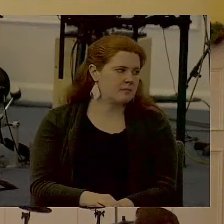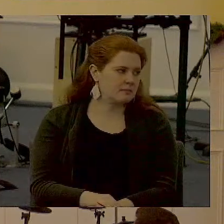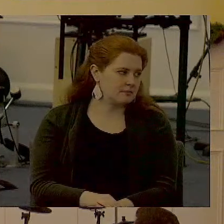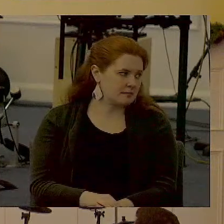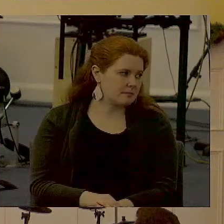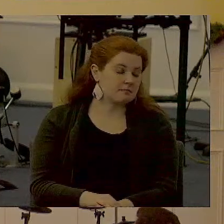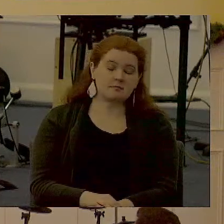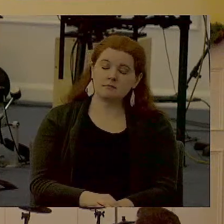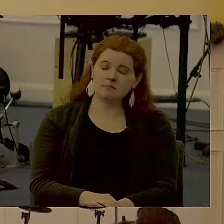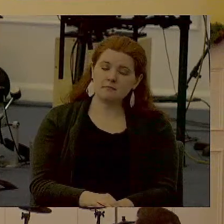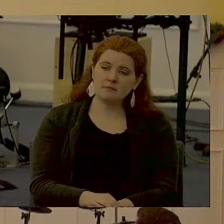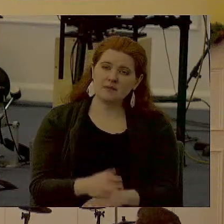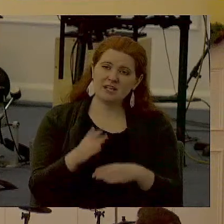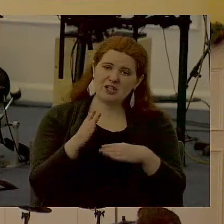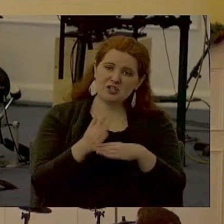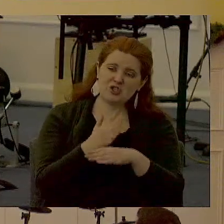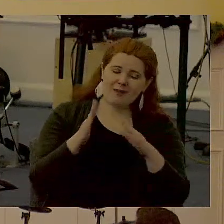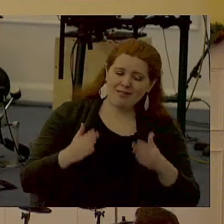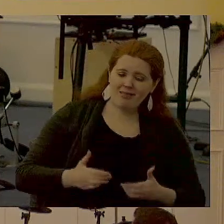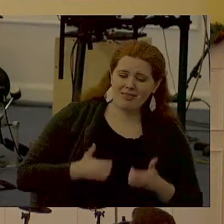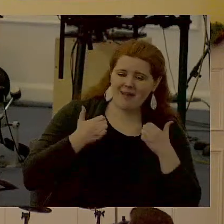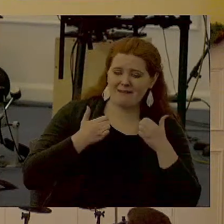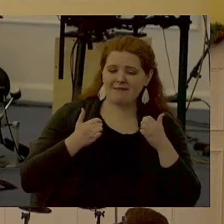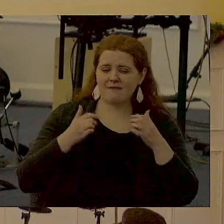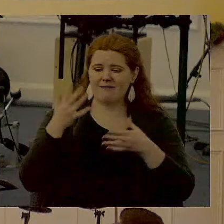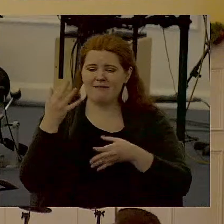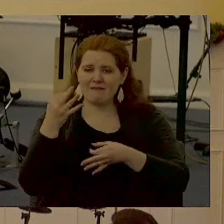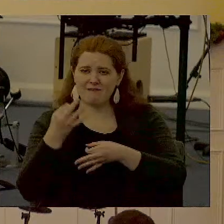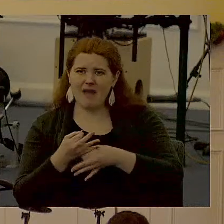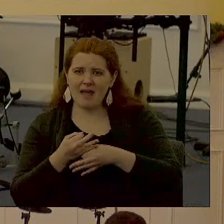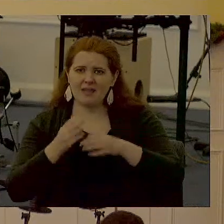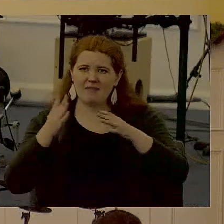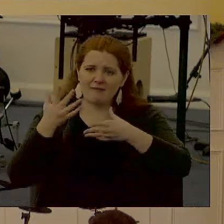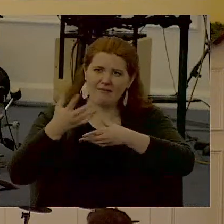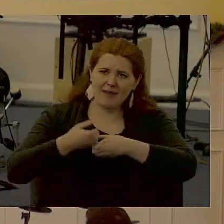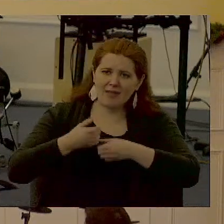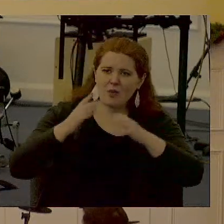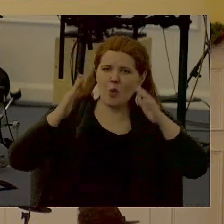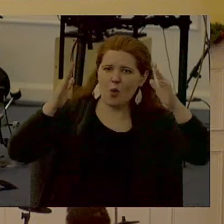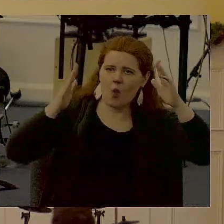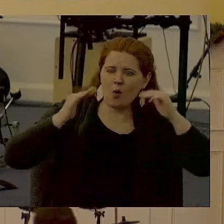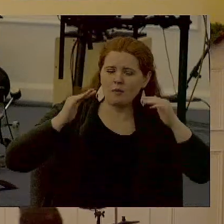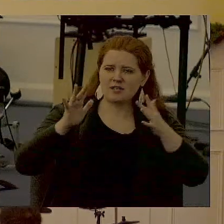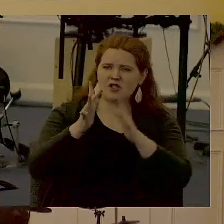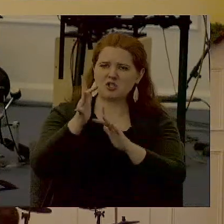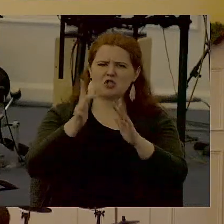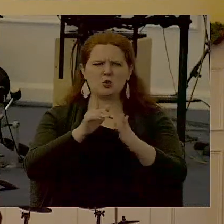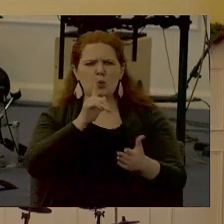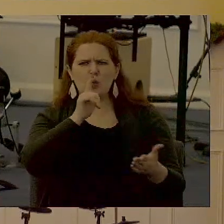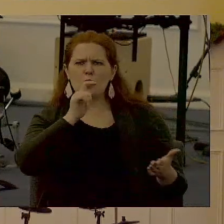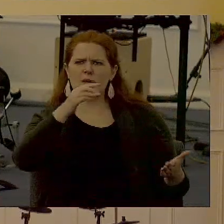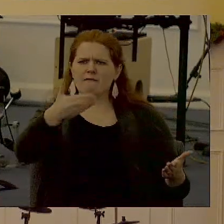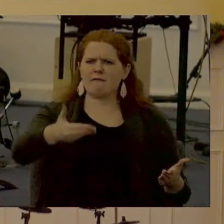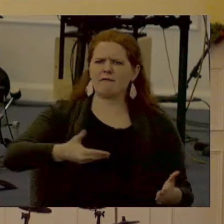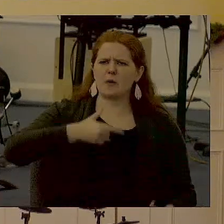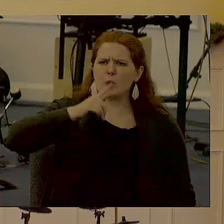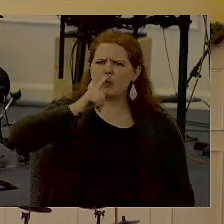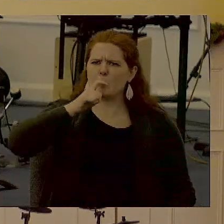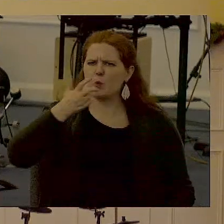Share life, faith, hope, Jesus. Who will you invite?